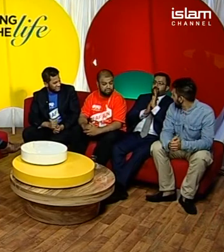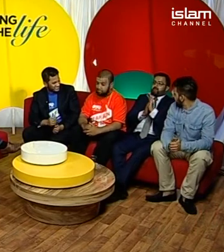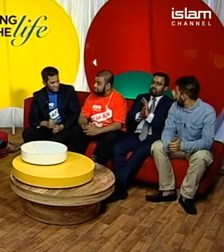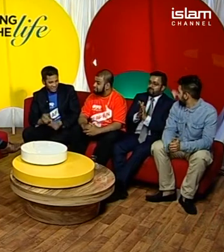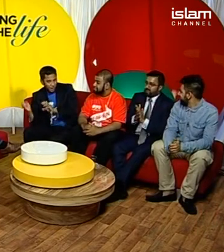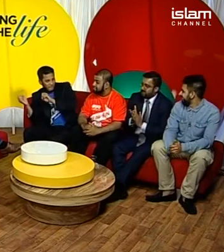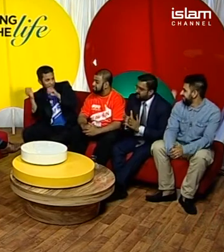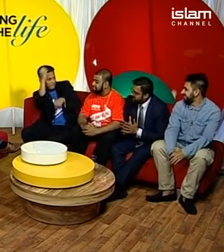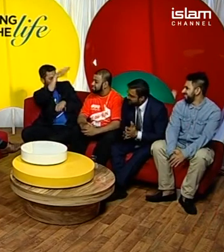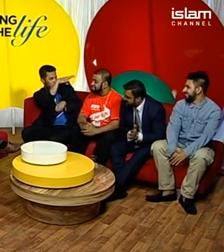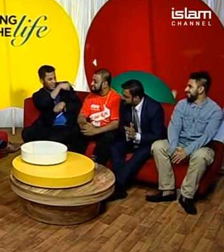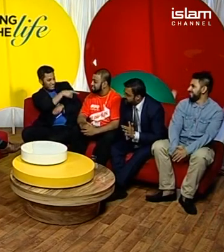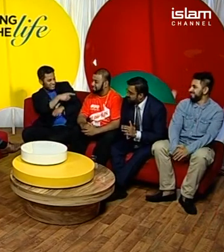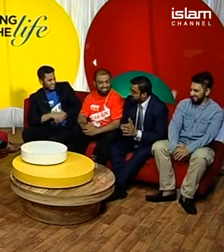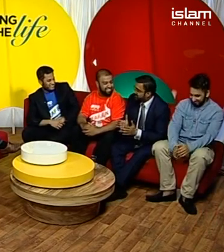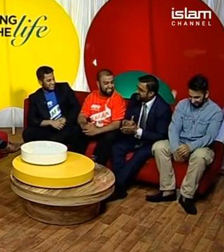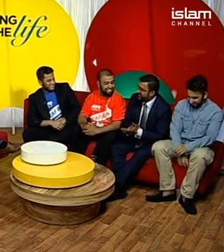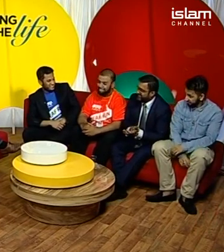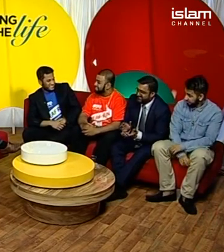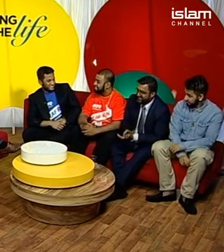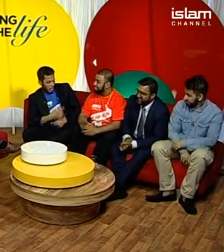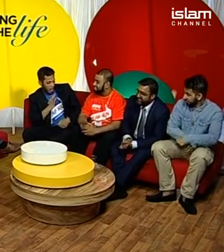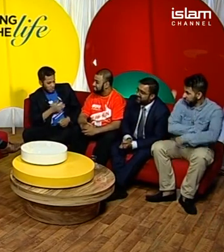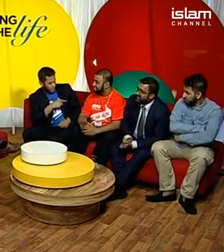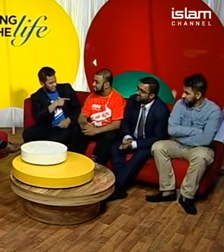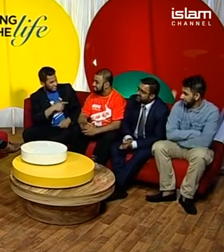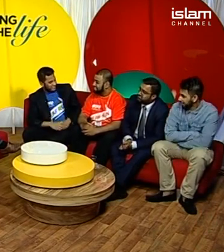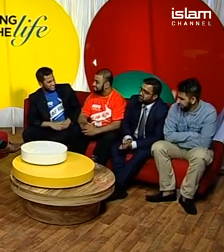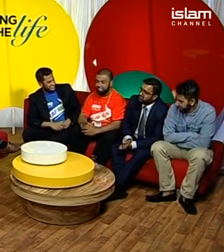You put him on the spot there. Are you coming down?